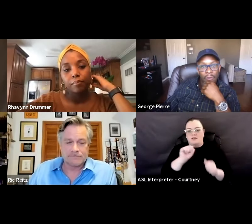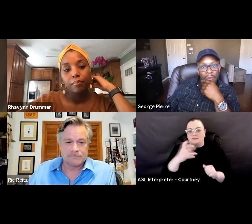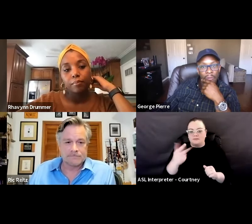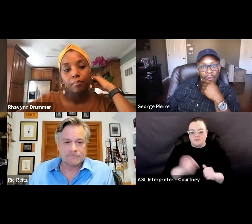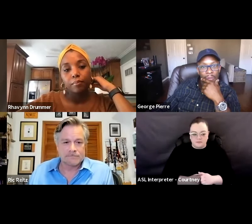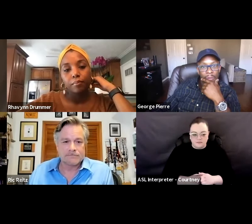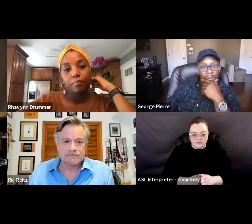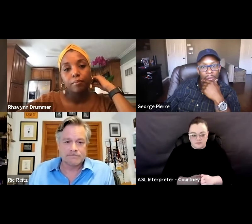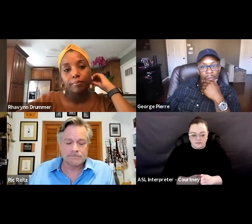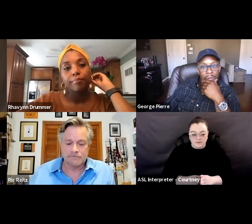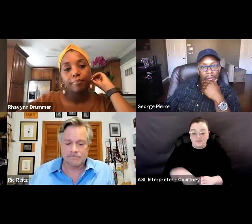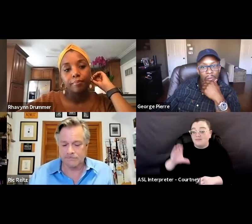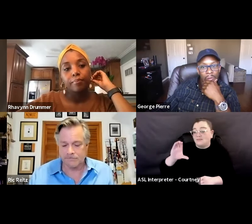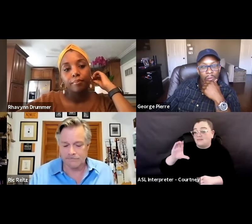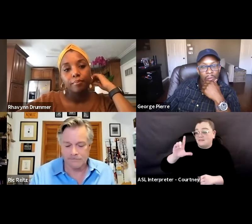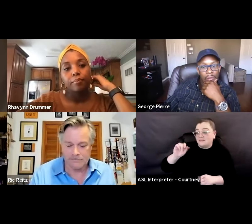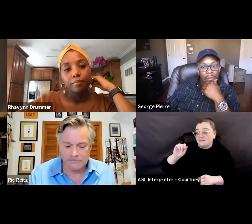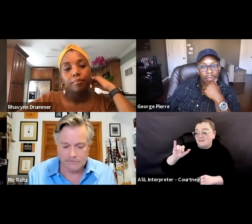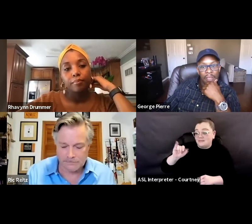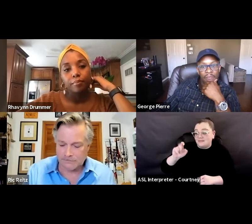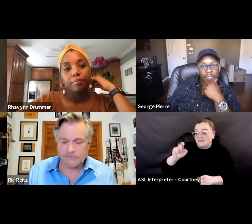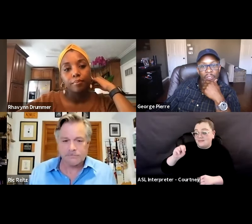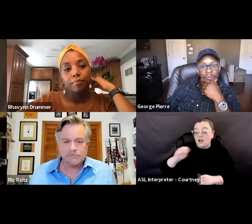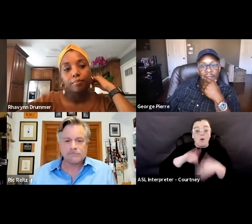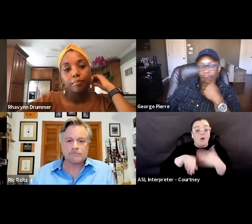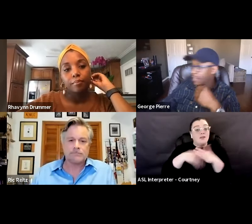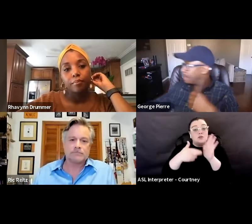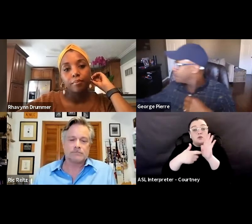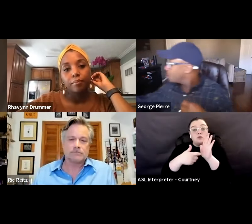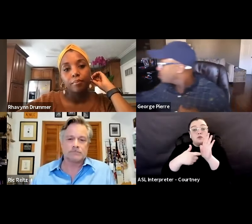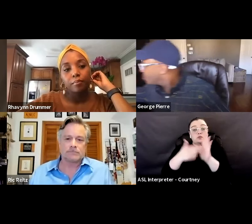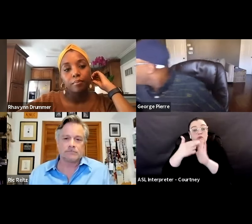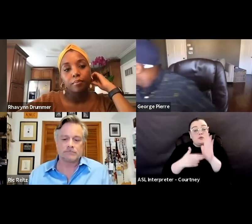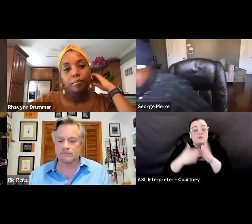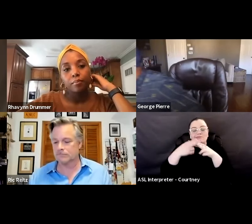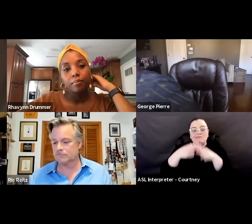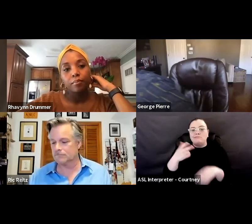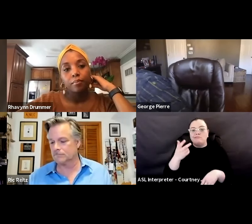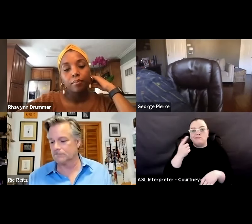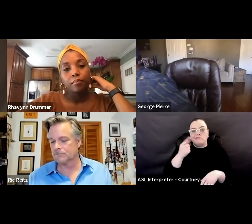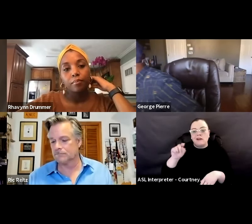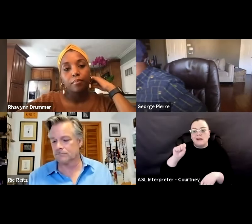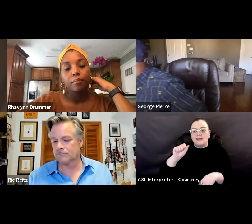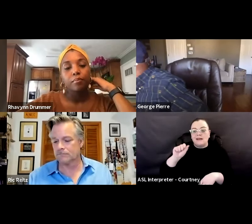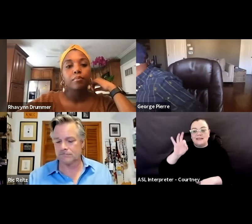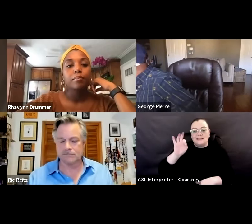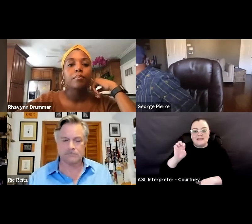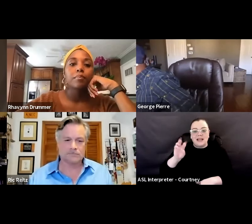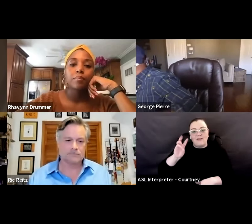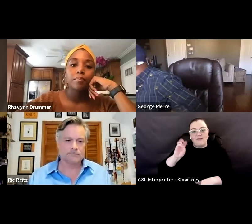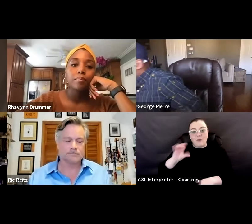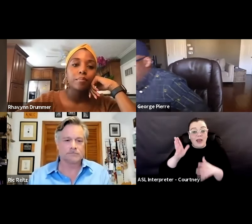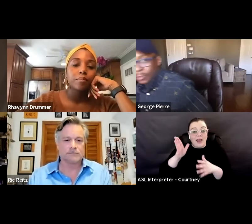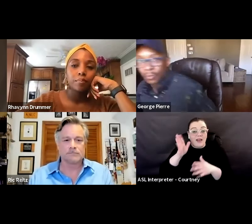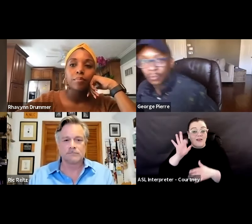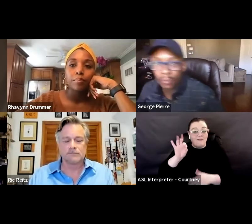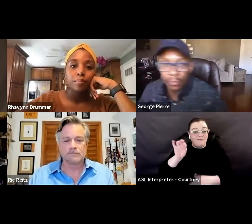way forward, guys. Safe way forward. Yeah, Let me jump into some of these specific questions we've gotten from